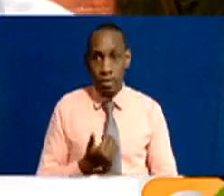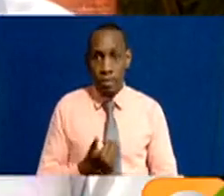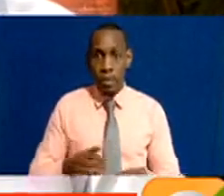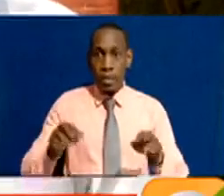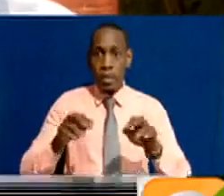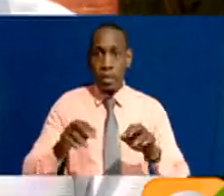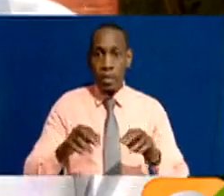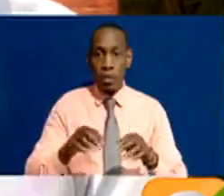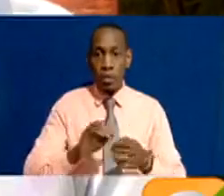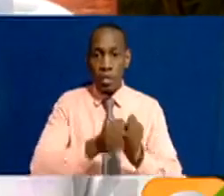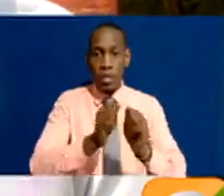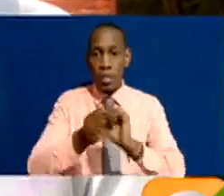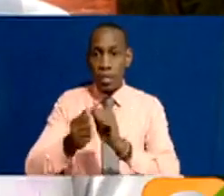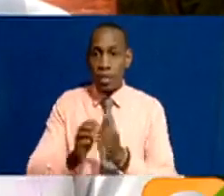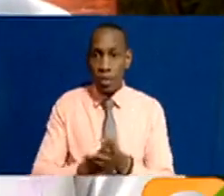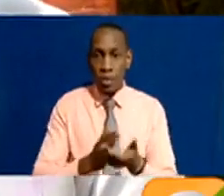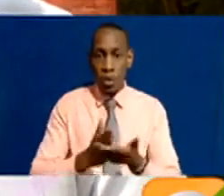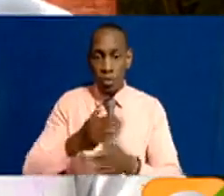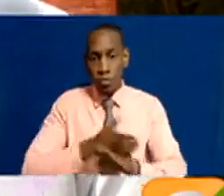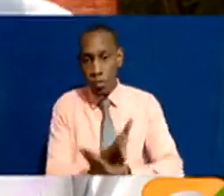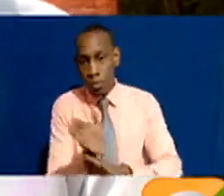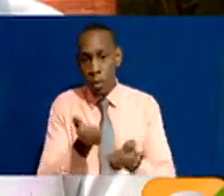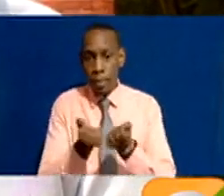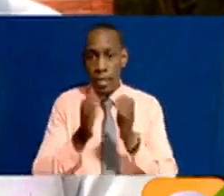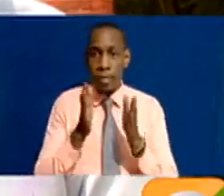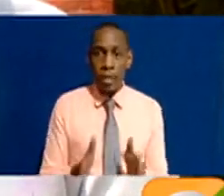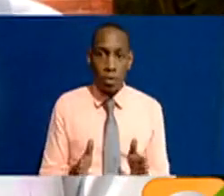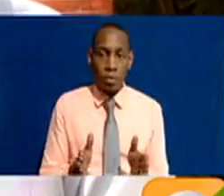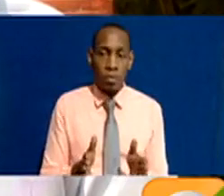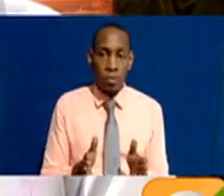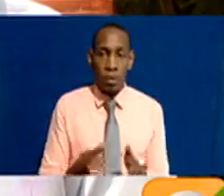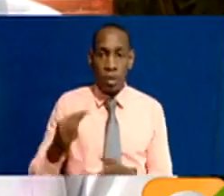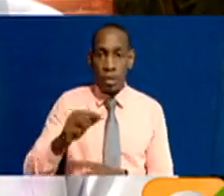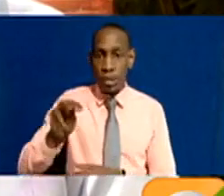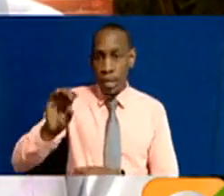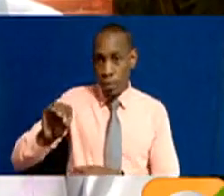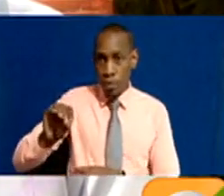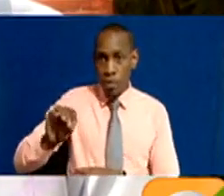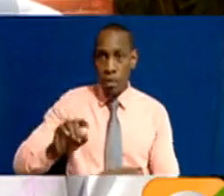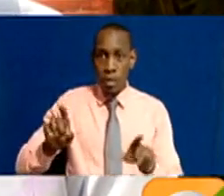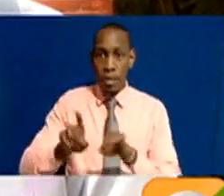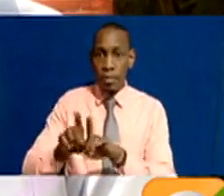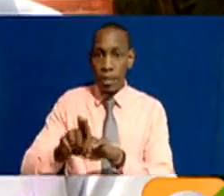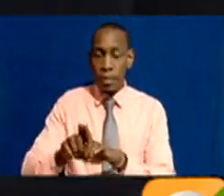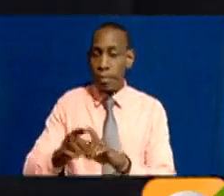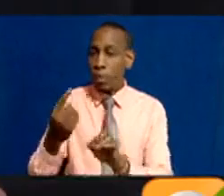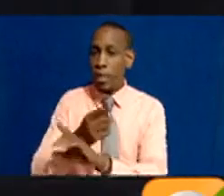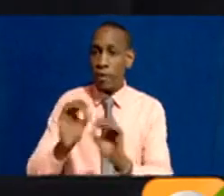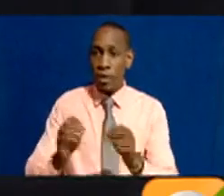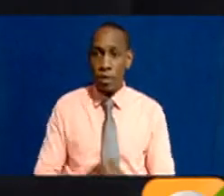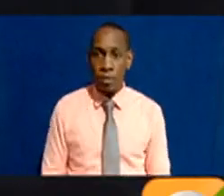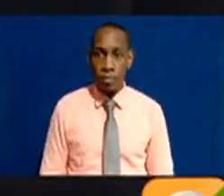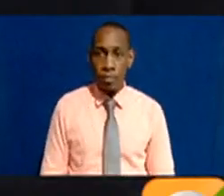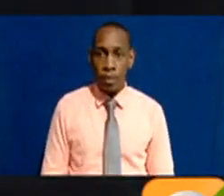already adulterated by unscrupulous businessmen, GMO is not going to be different.